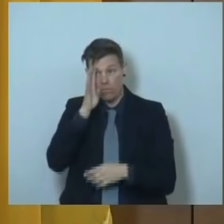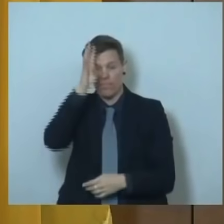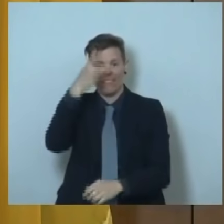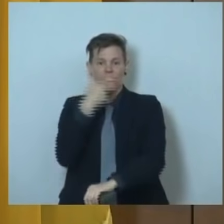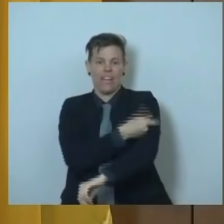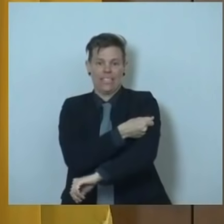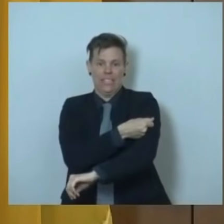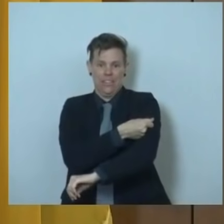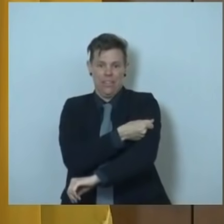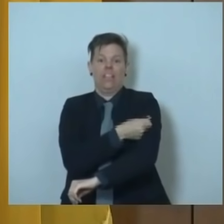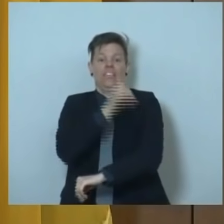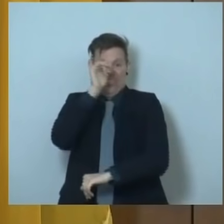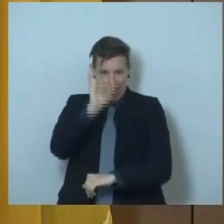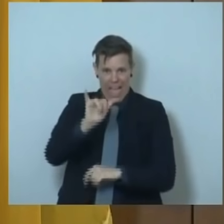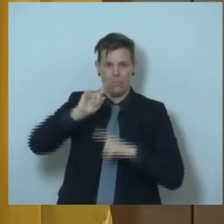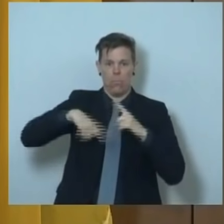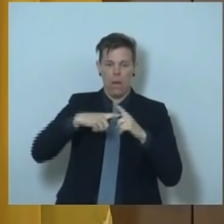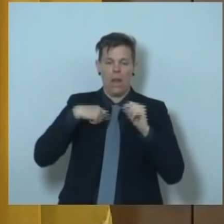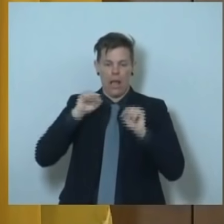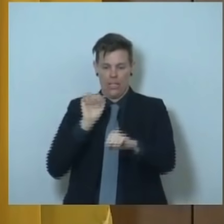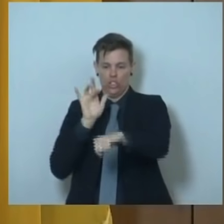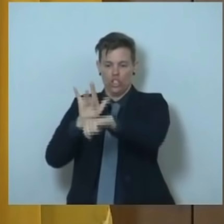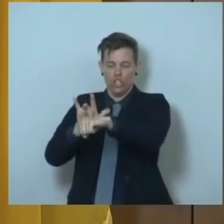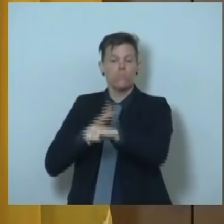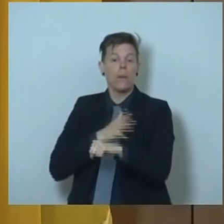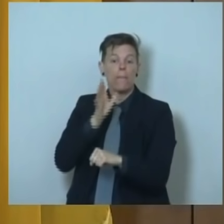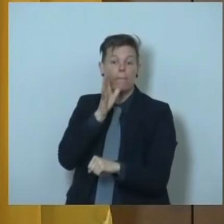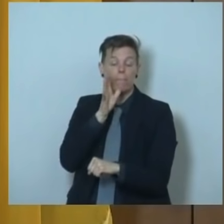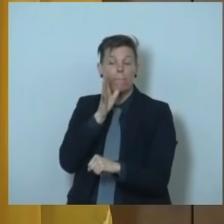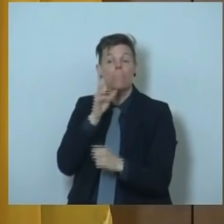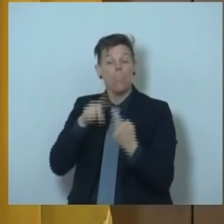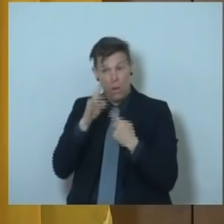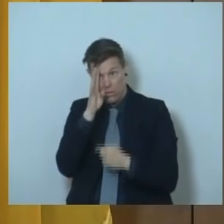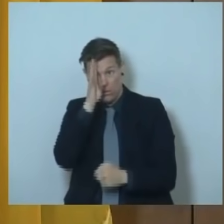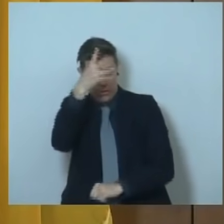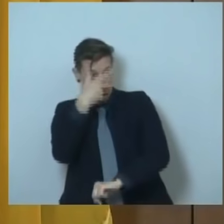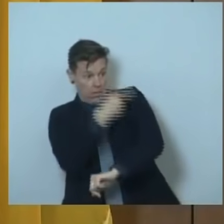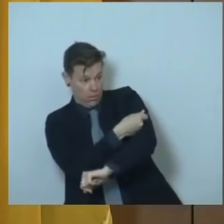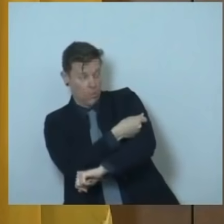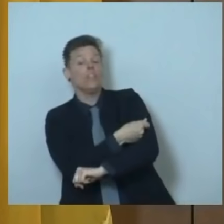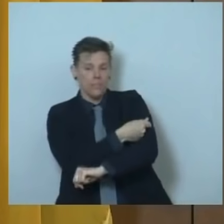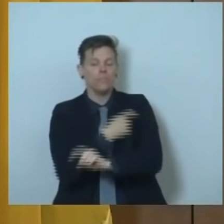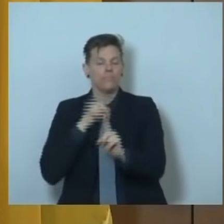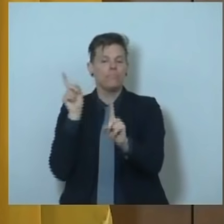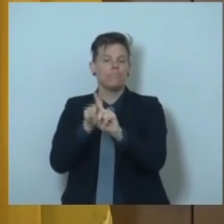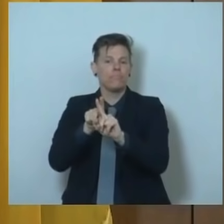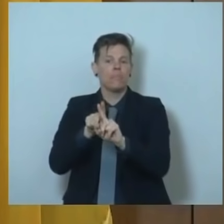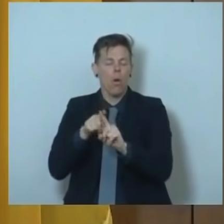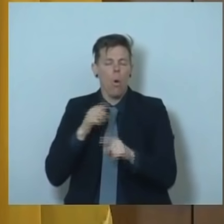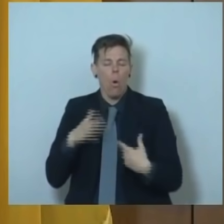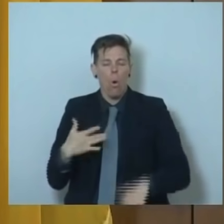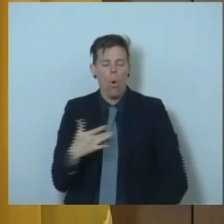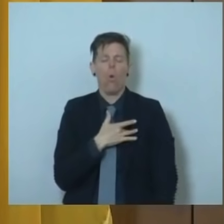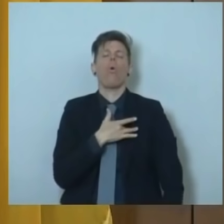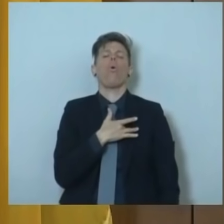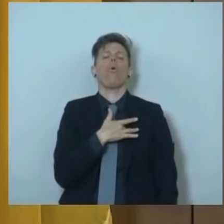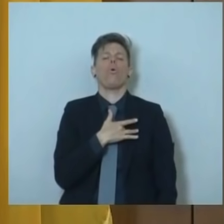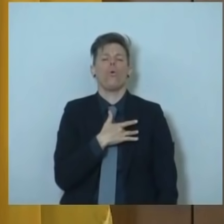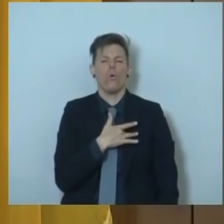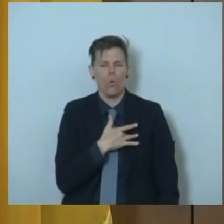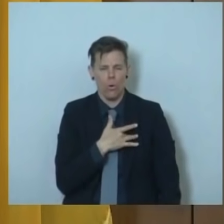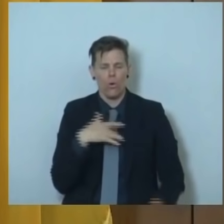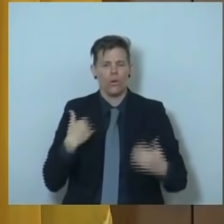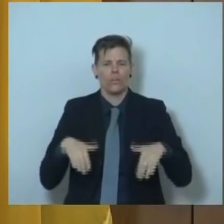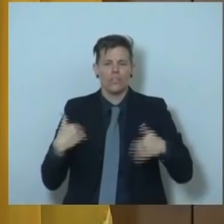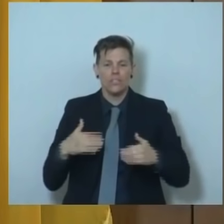to have to hear. I can only imagine how painful they are for people who've lost their businesses, who don't know when their lives